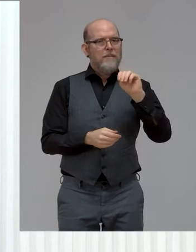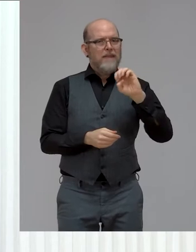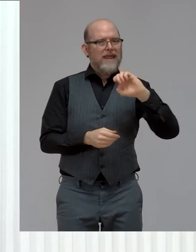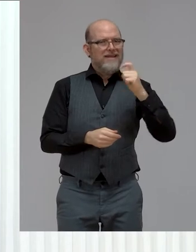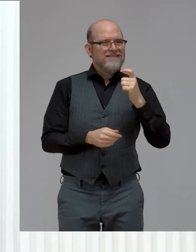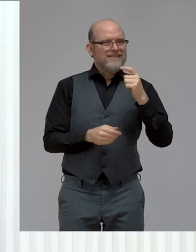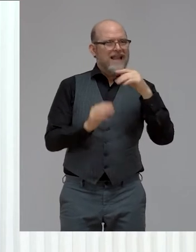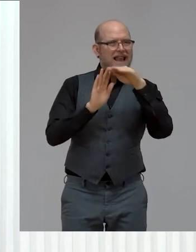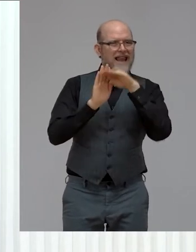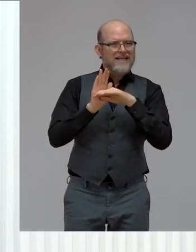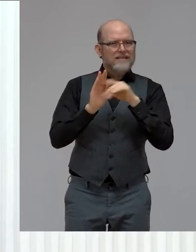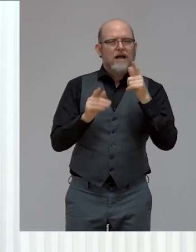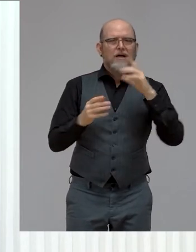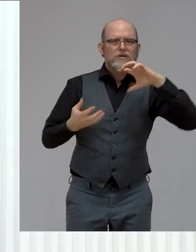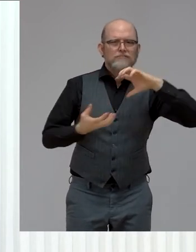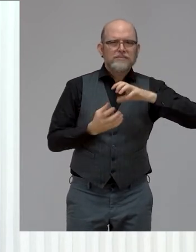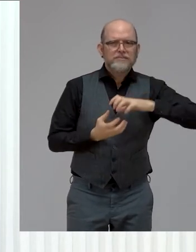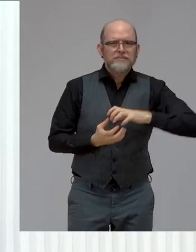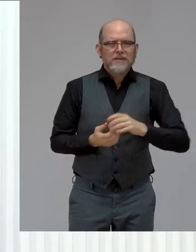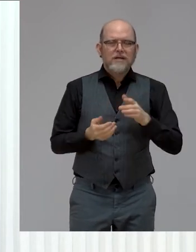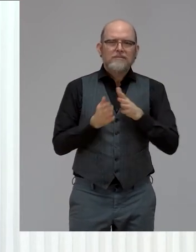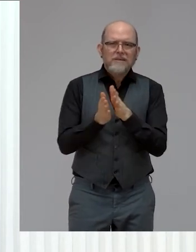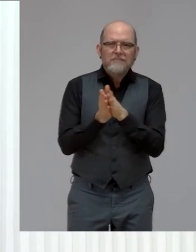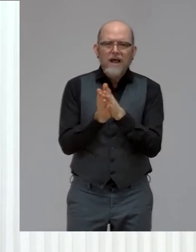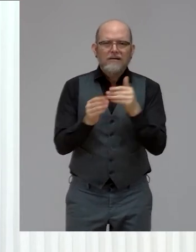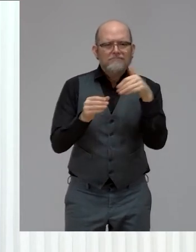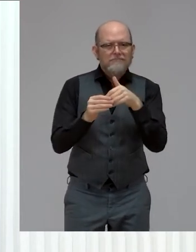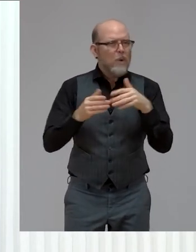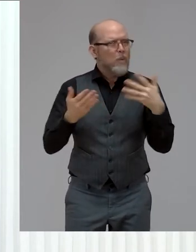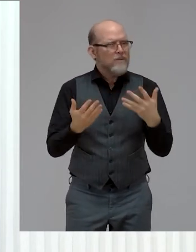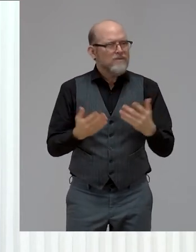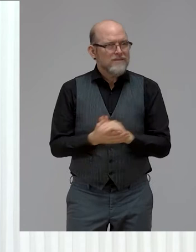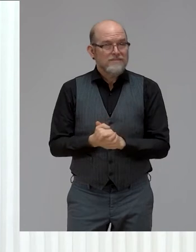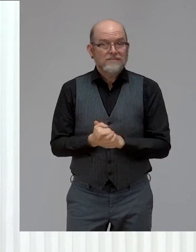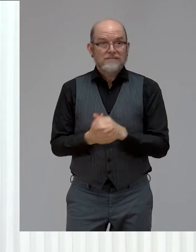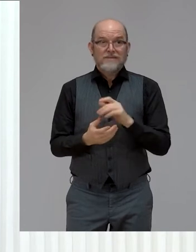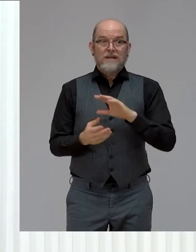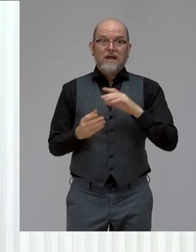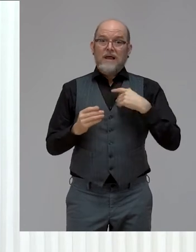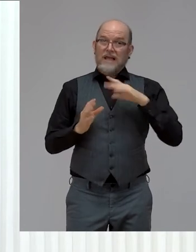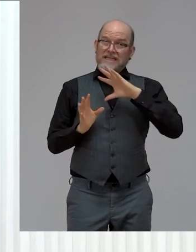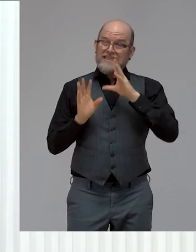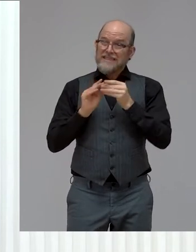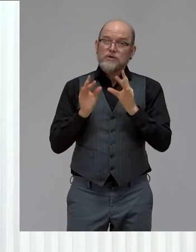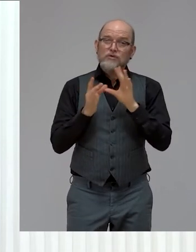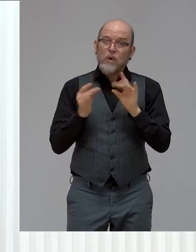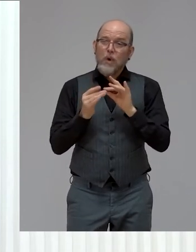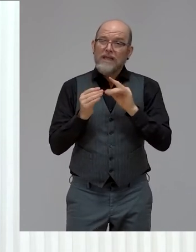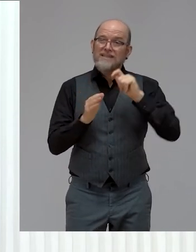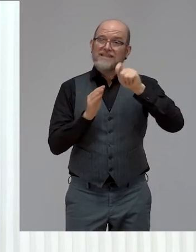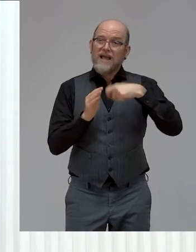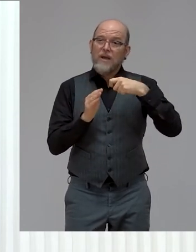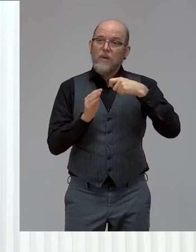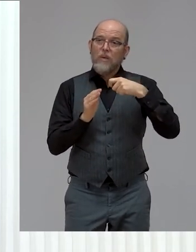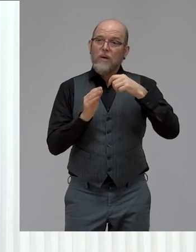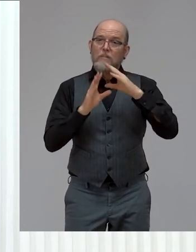Essentially, we describe the complete story of the Zero Project to date. And we have